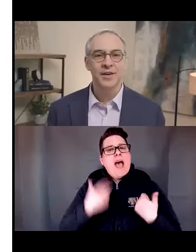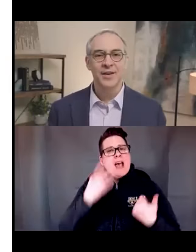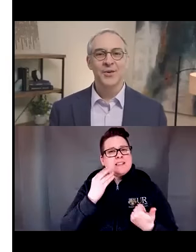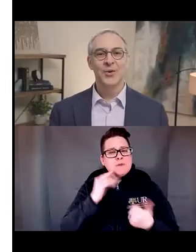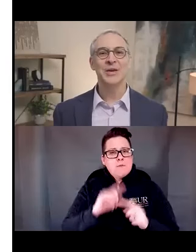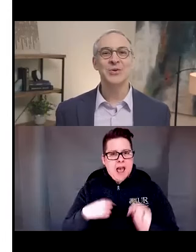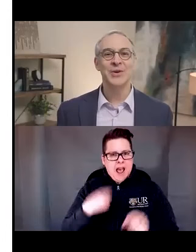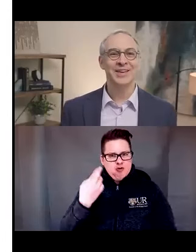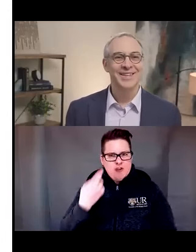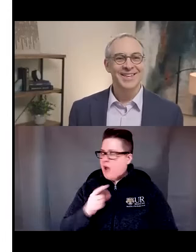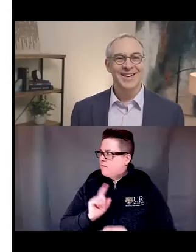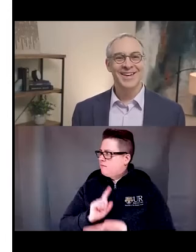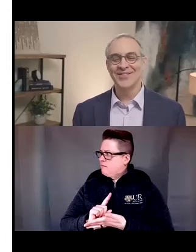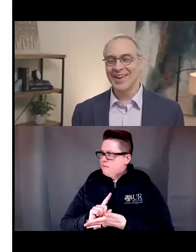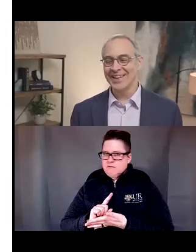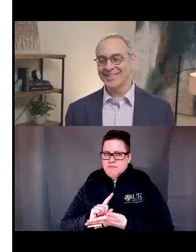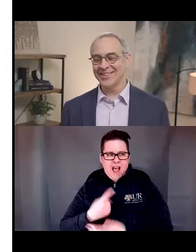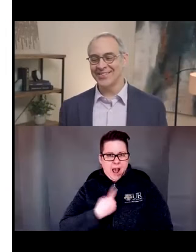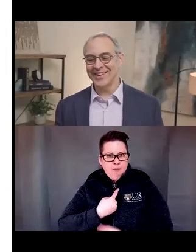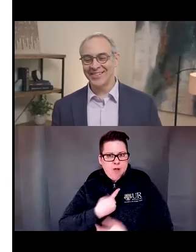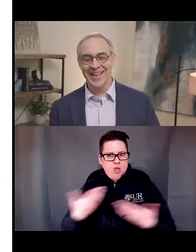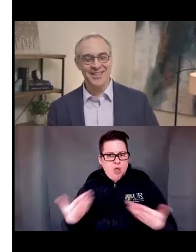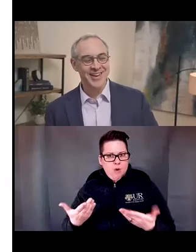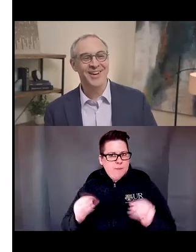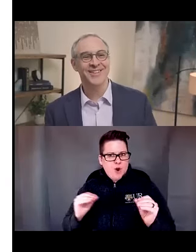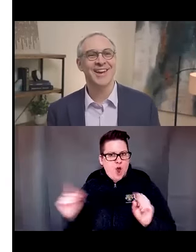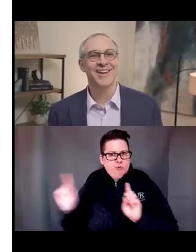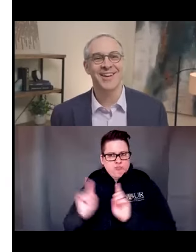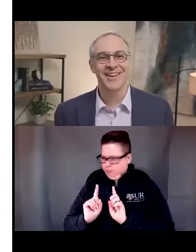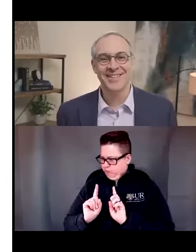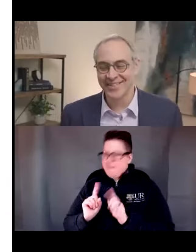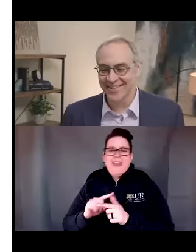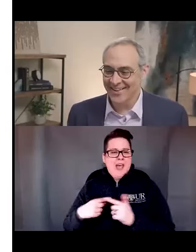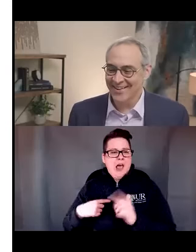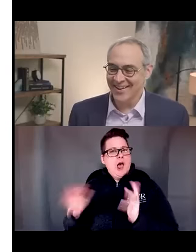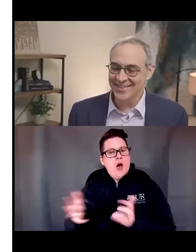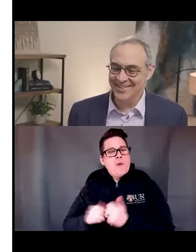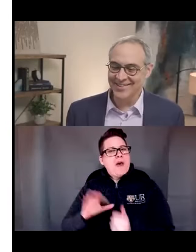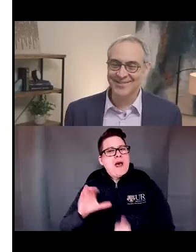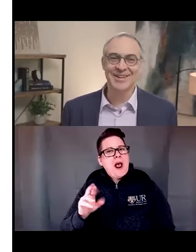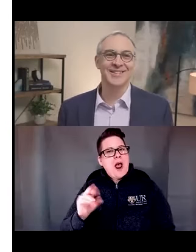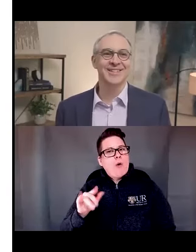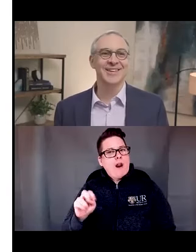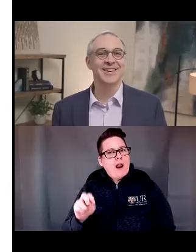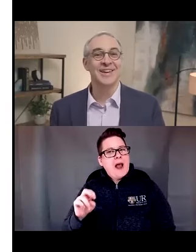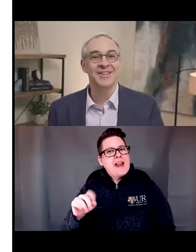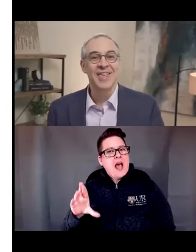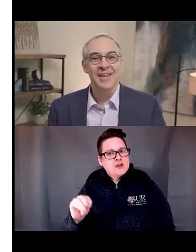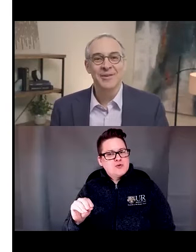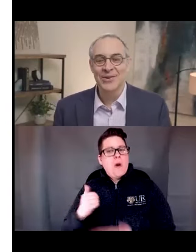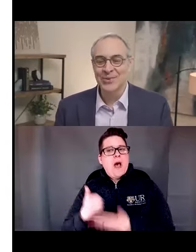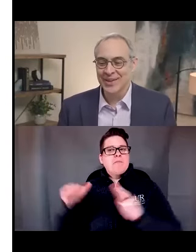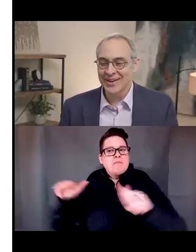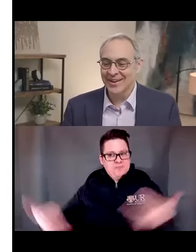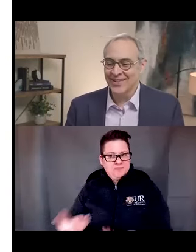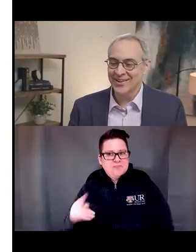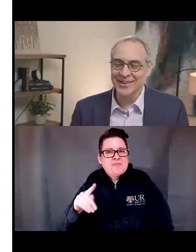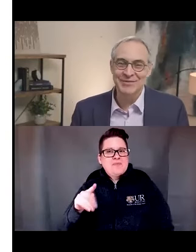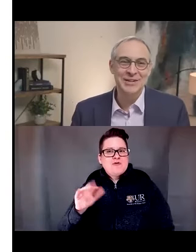myself. What am I doing? And so that's when I talked with Caroline Nestro, and she introduced me to Christina. Now we work